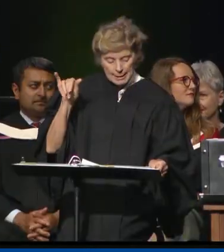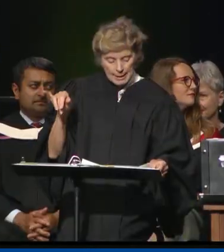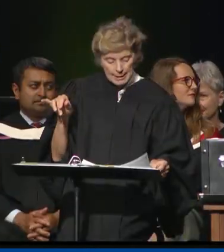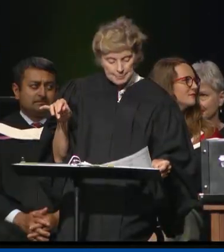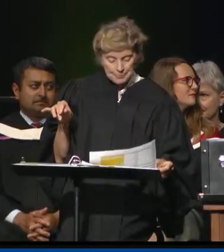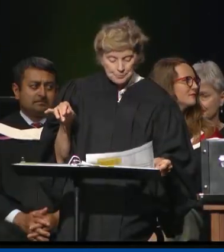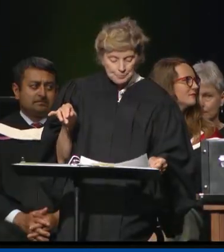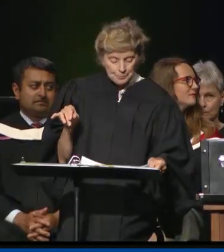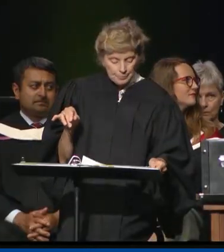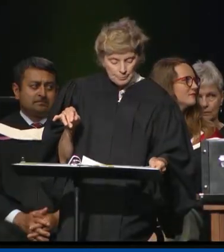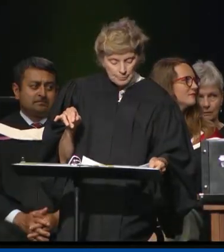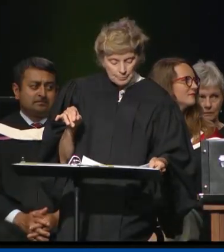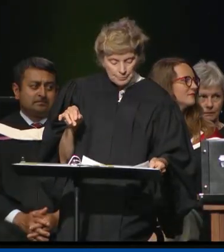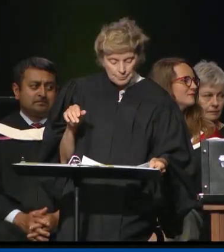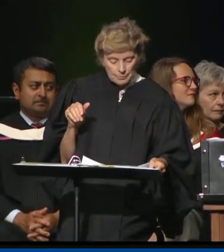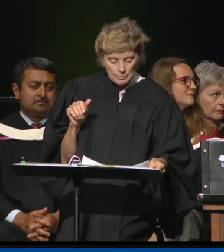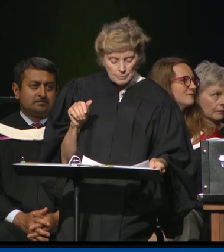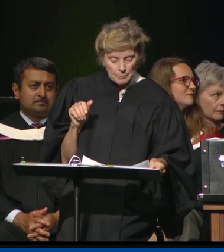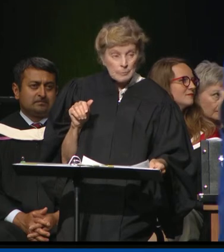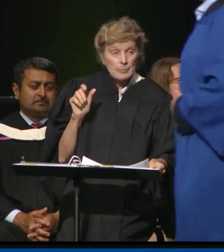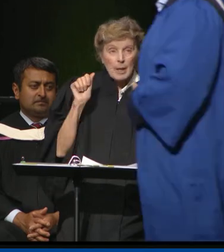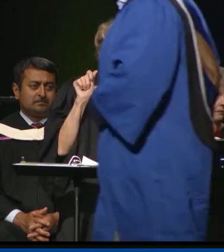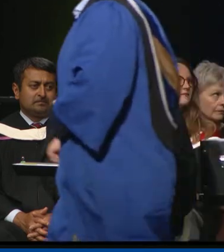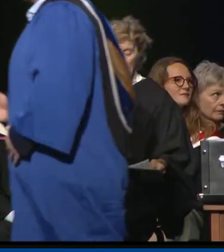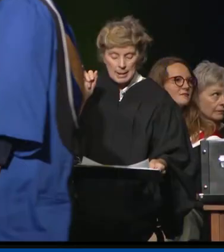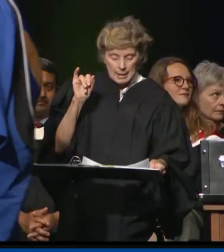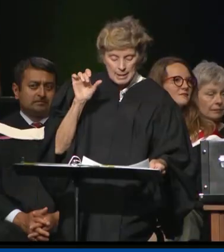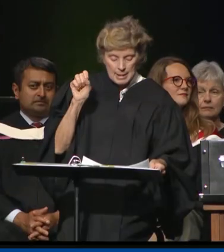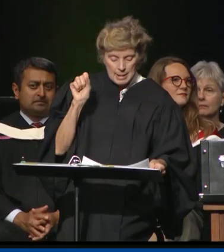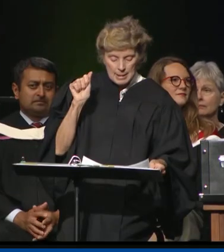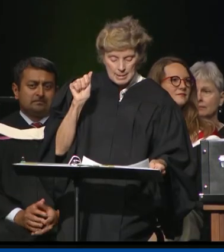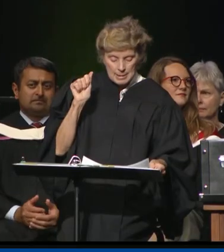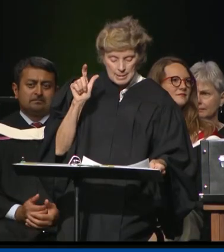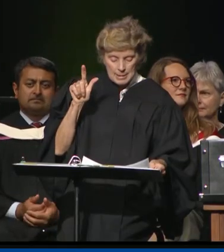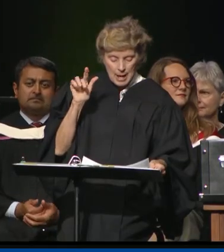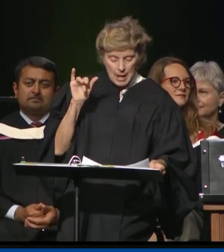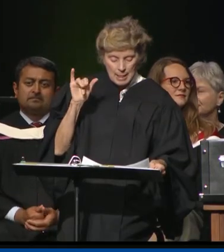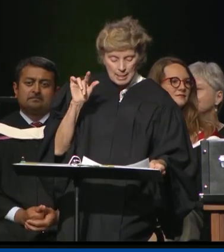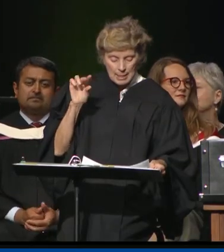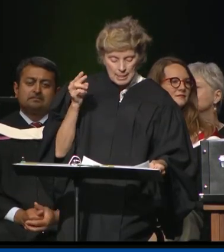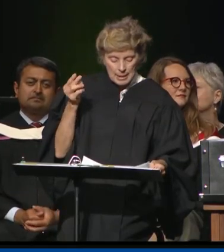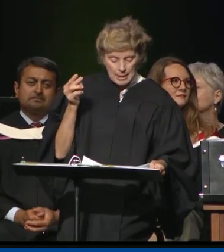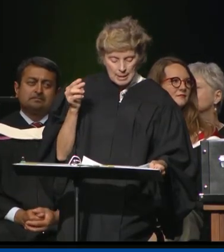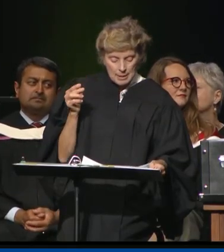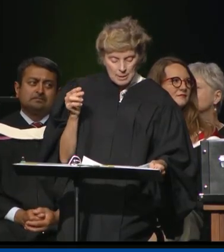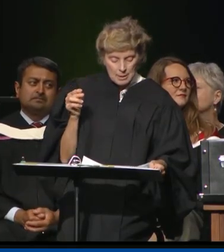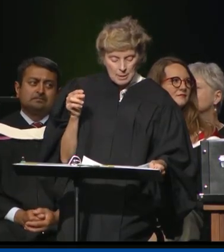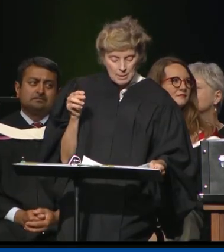Ali Salih.